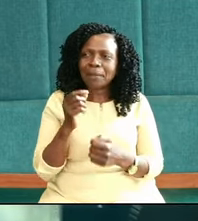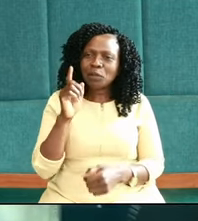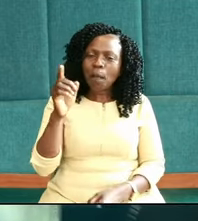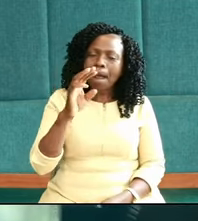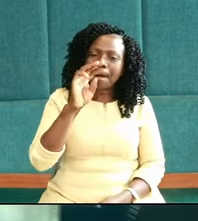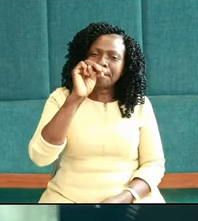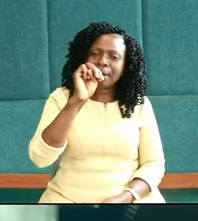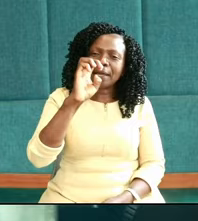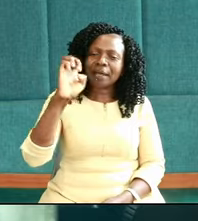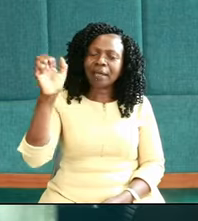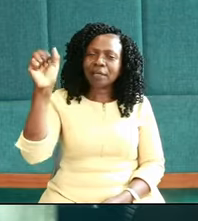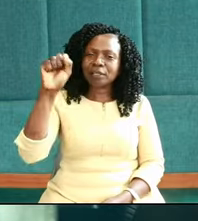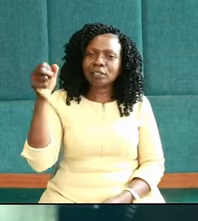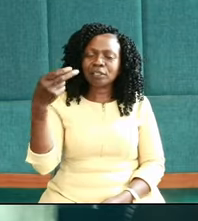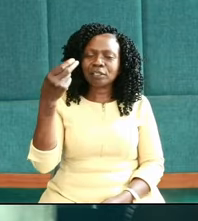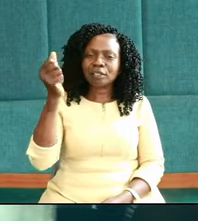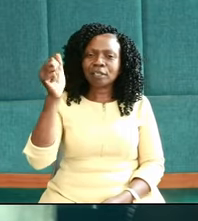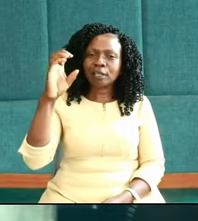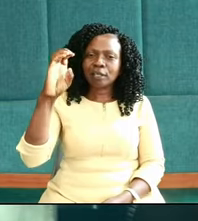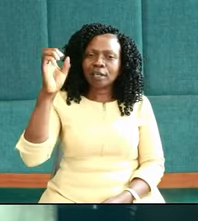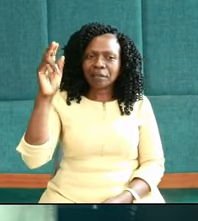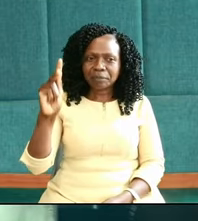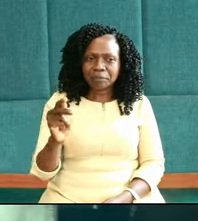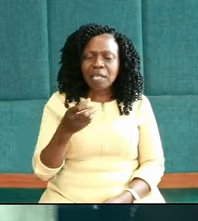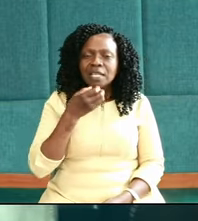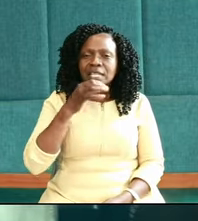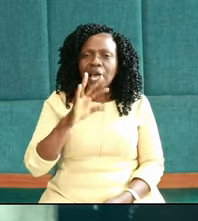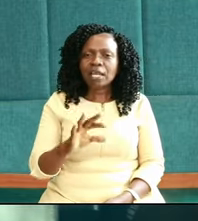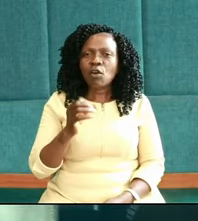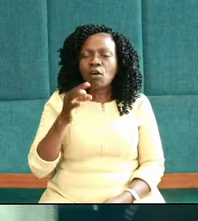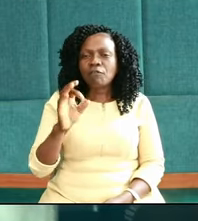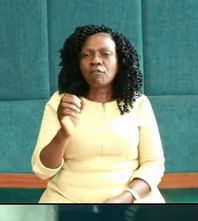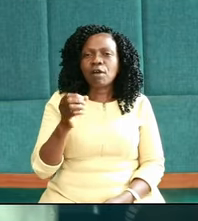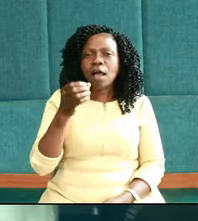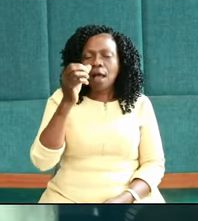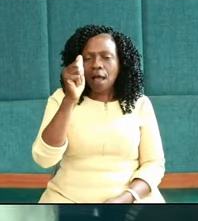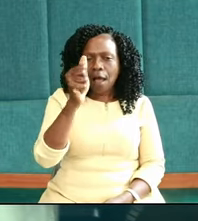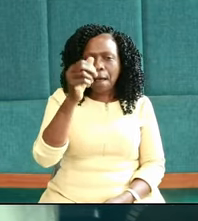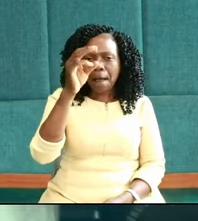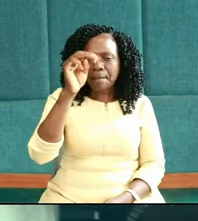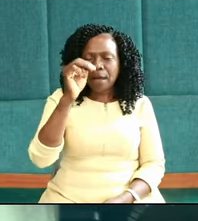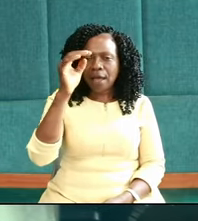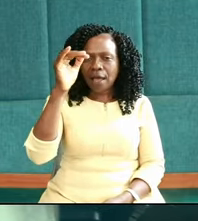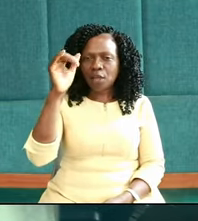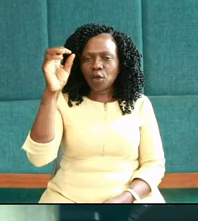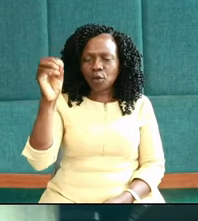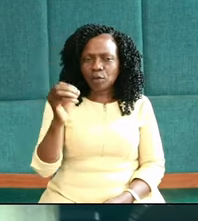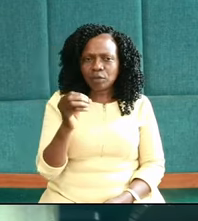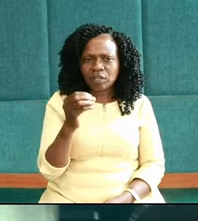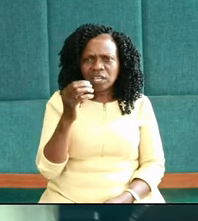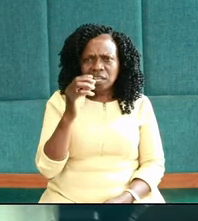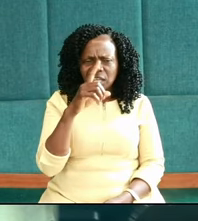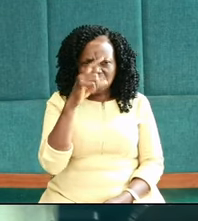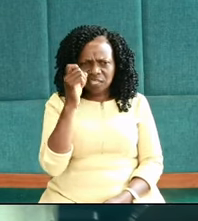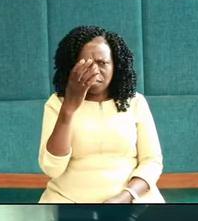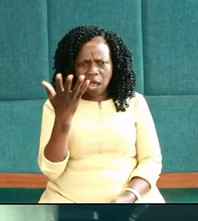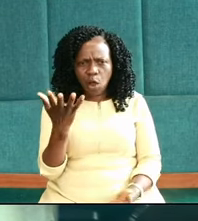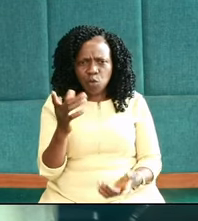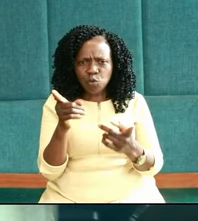I would ask myself, you know, he has known my name until he has known my father.